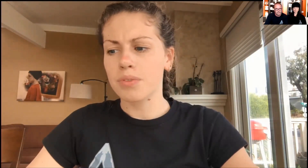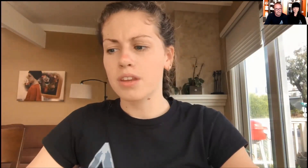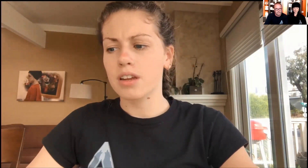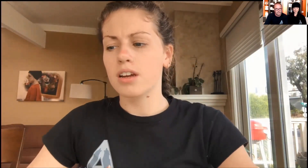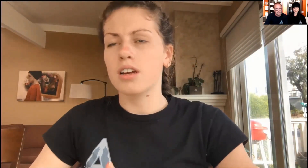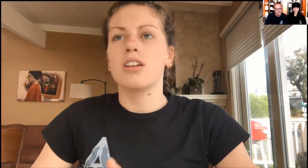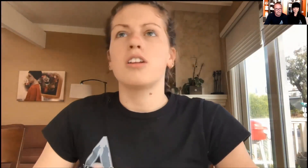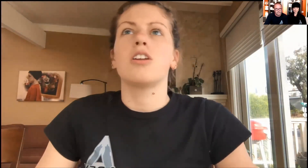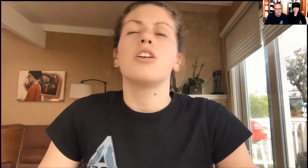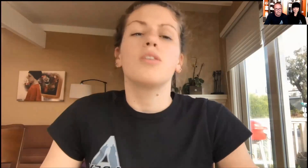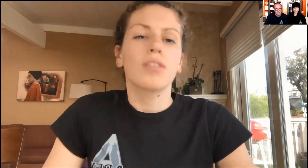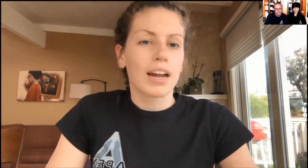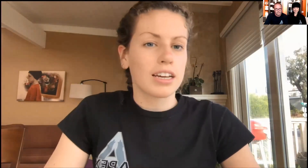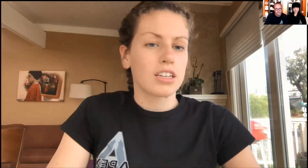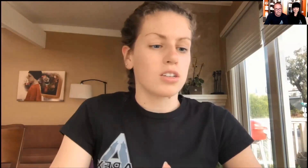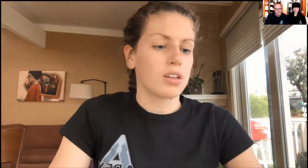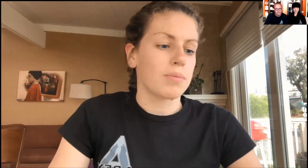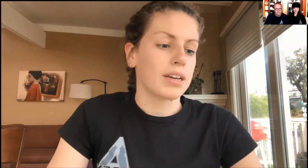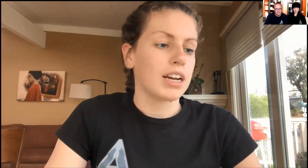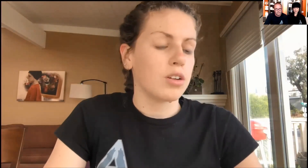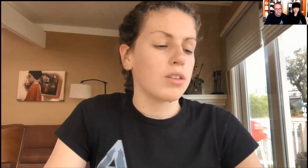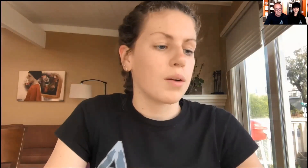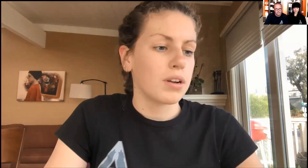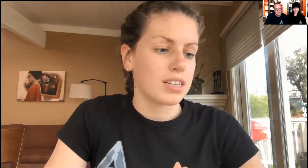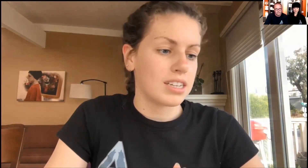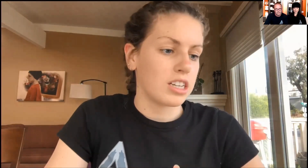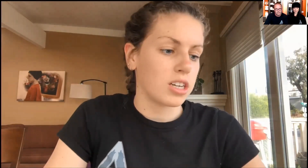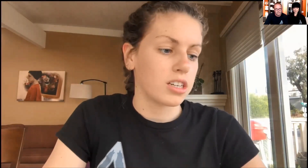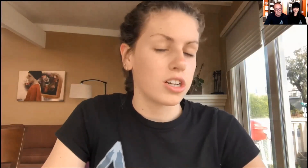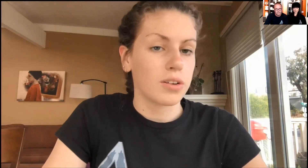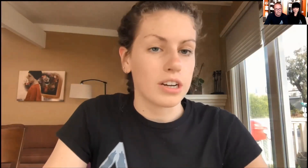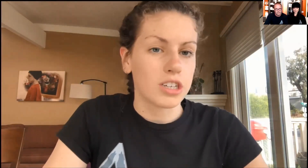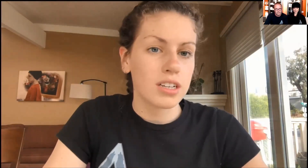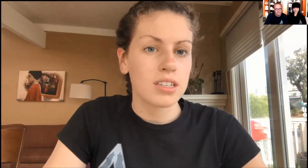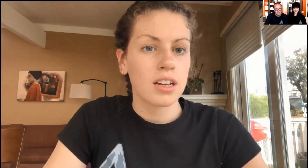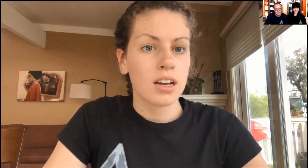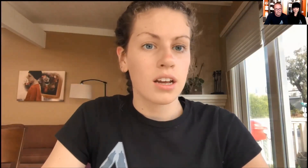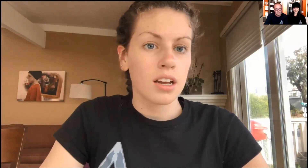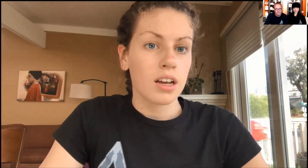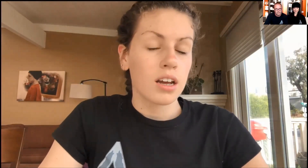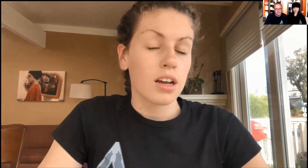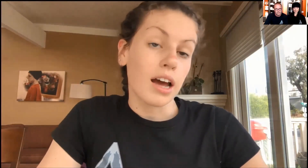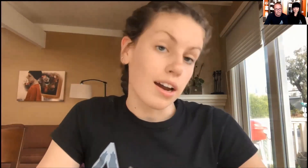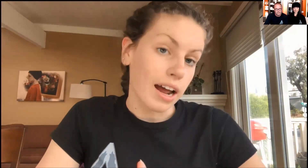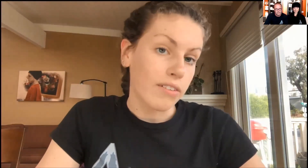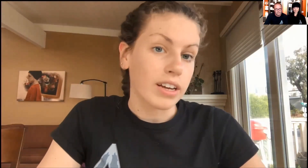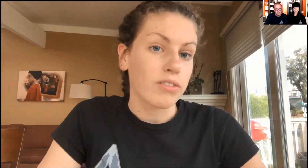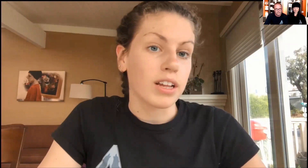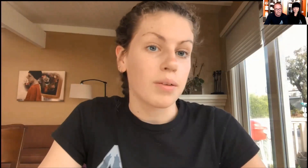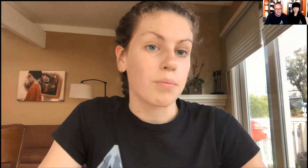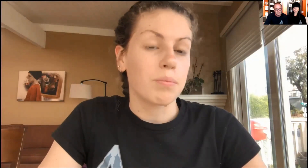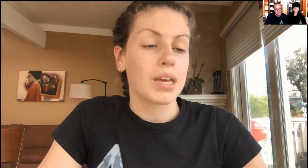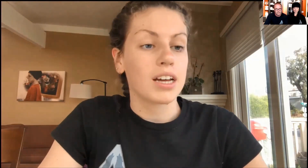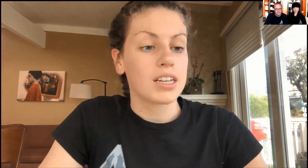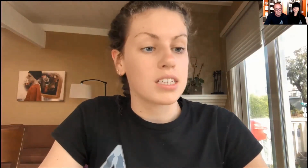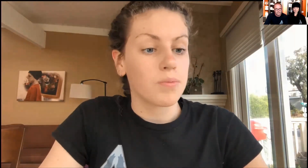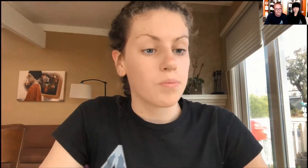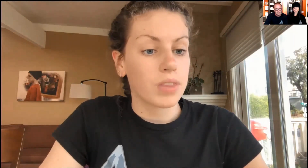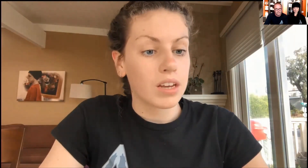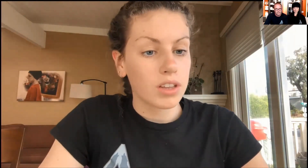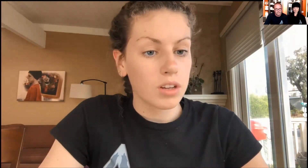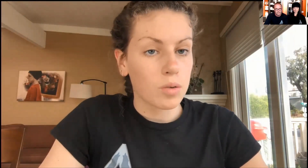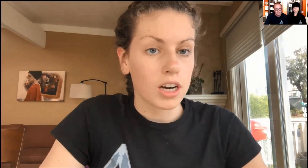I knew that I could do something, and I knew that I wanted to teach younger generations how to advocate for them,